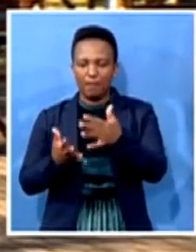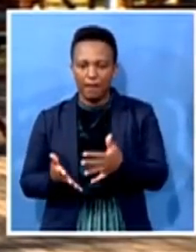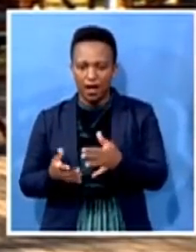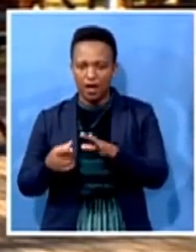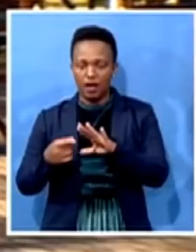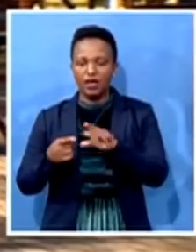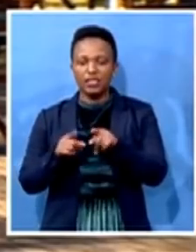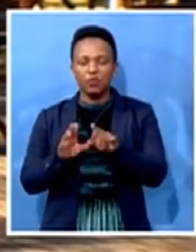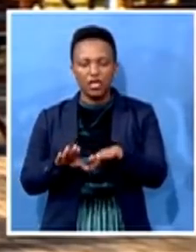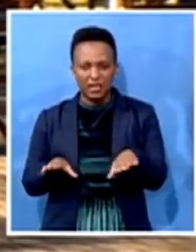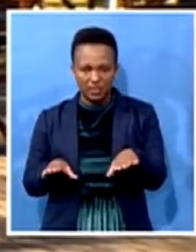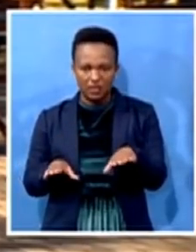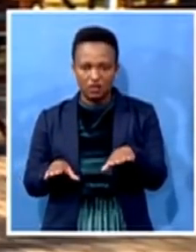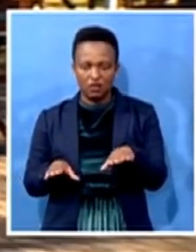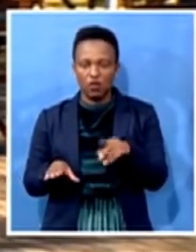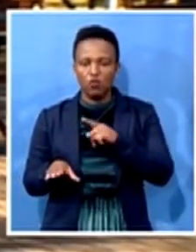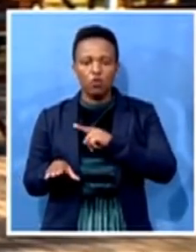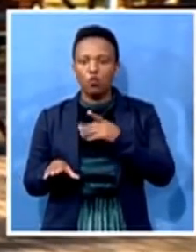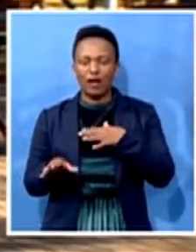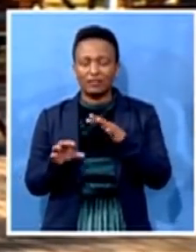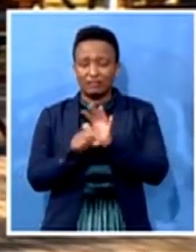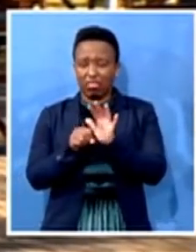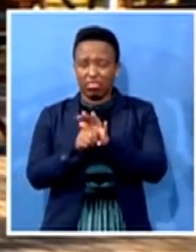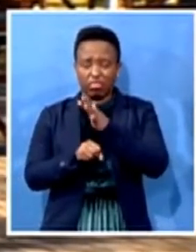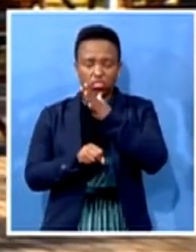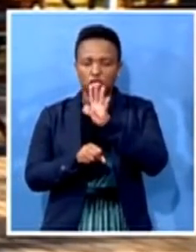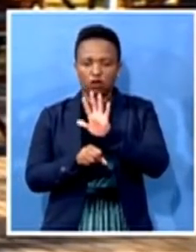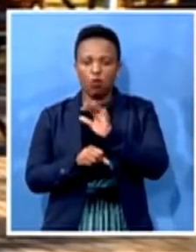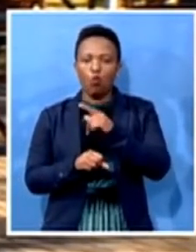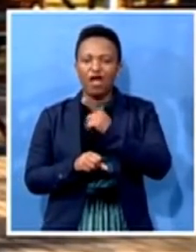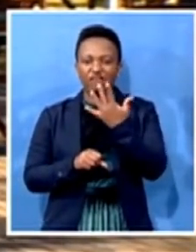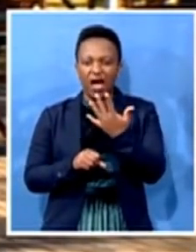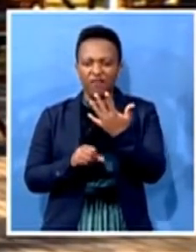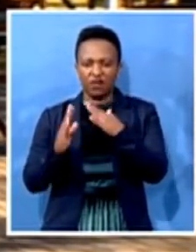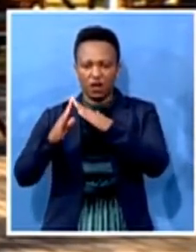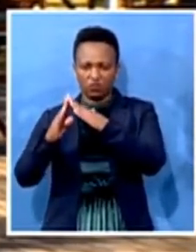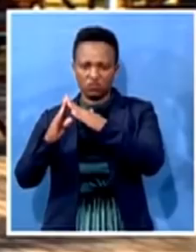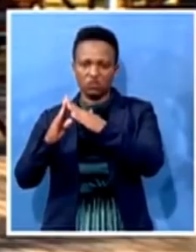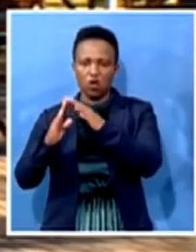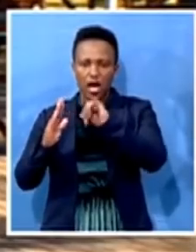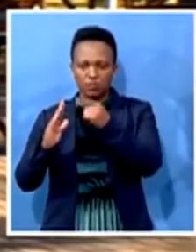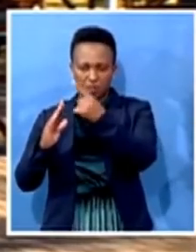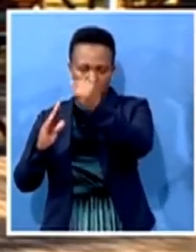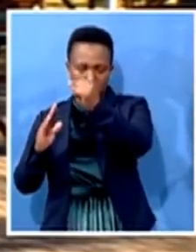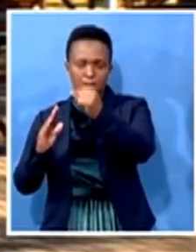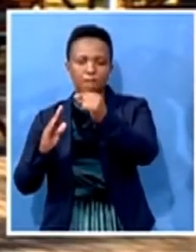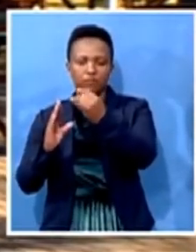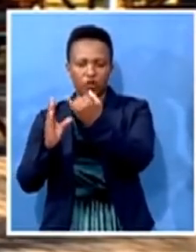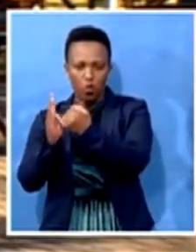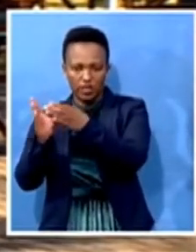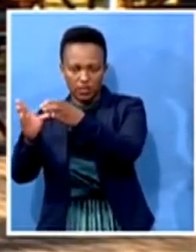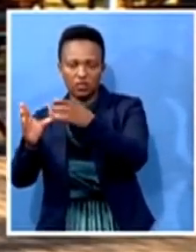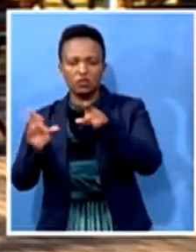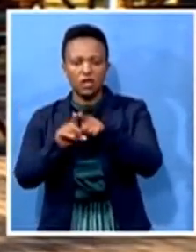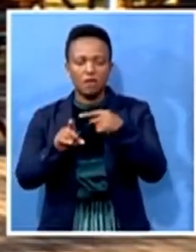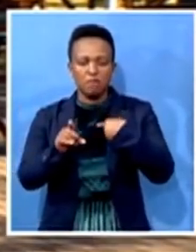clutter. Yes. There was the last question this side. Yes. Ma'am, I just wanted to ask you,